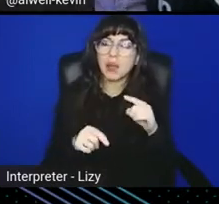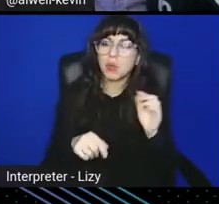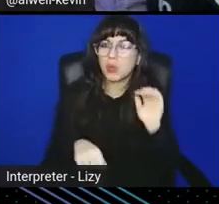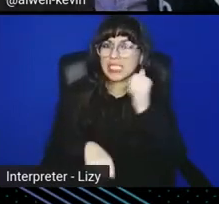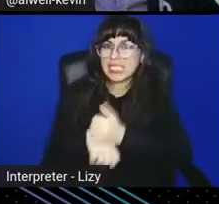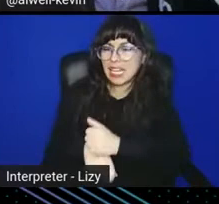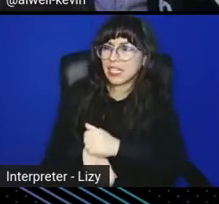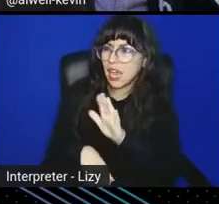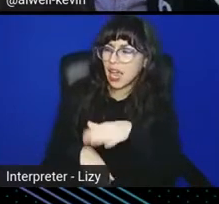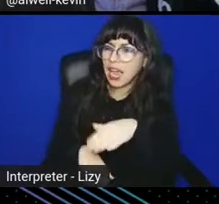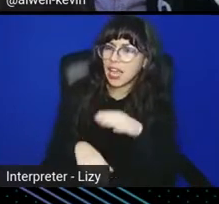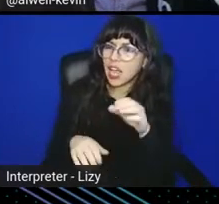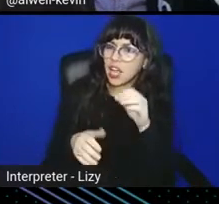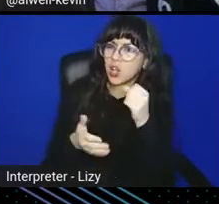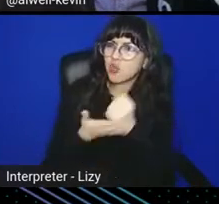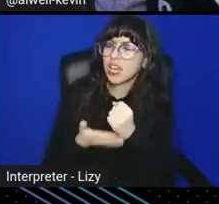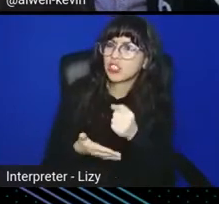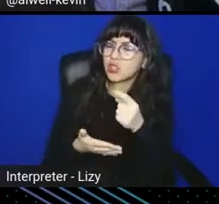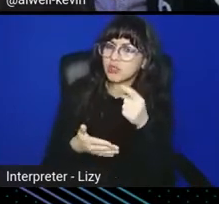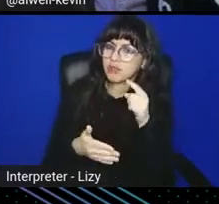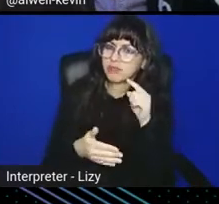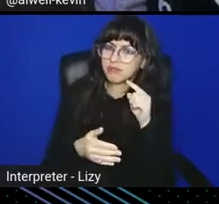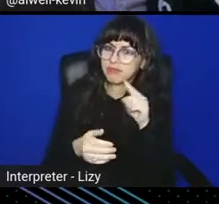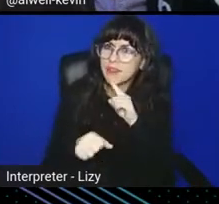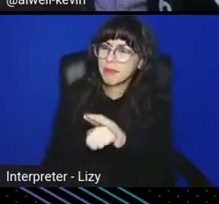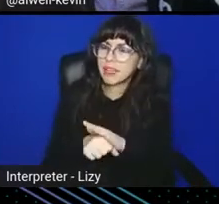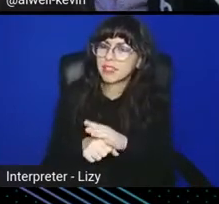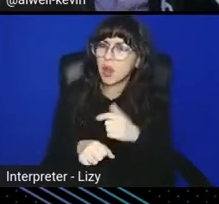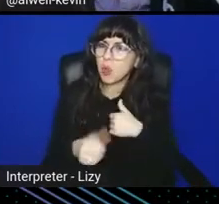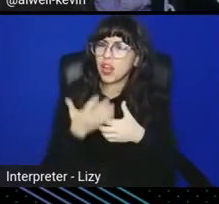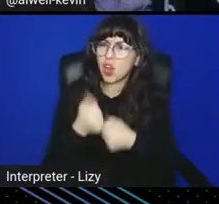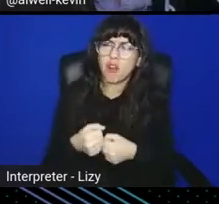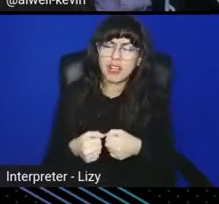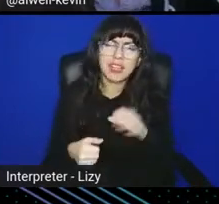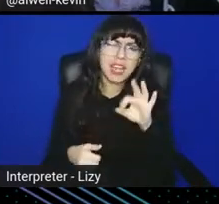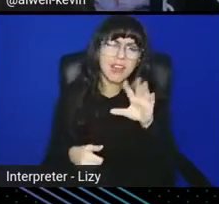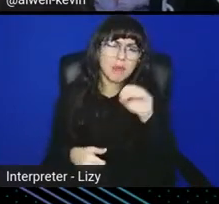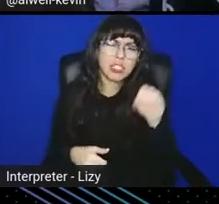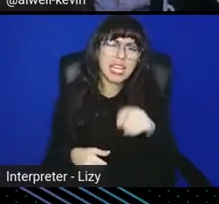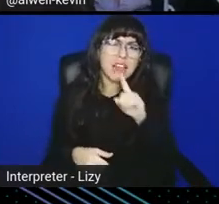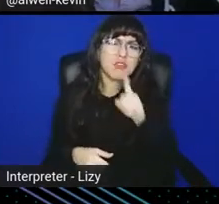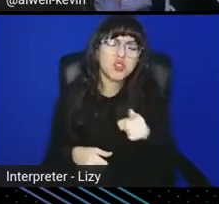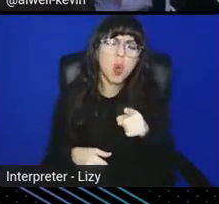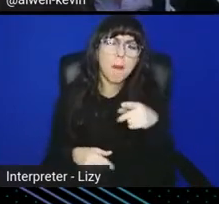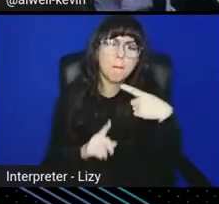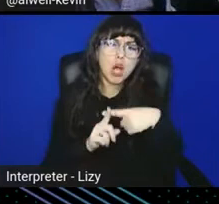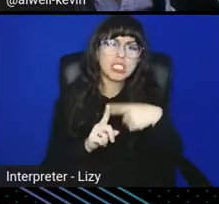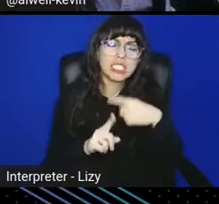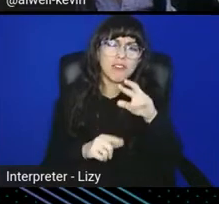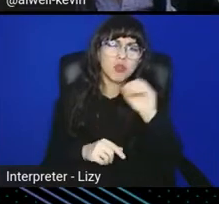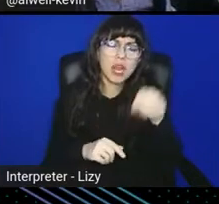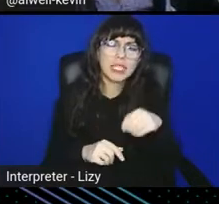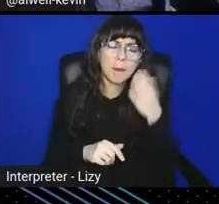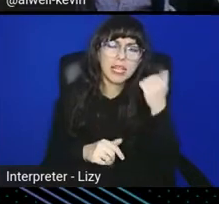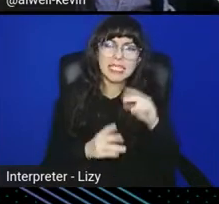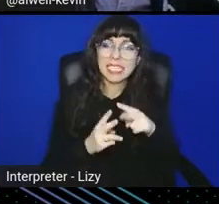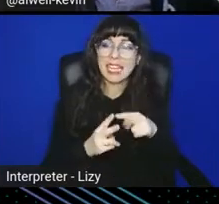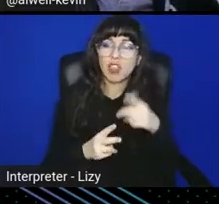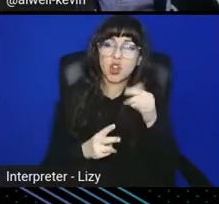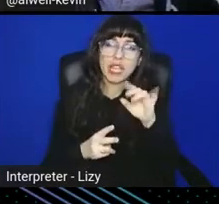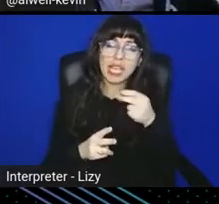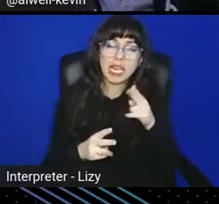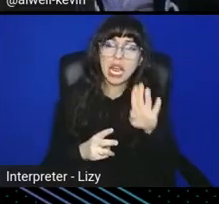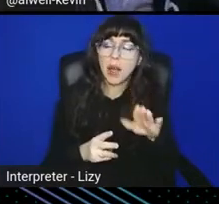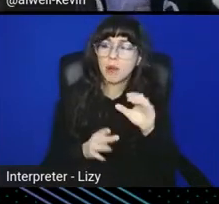exists, and when your commits, we're fairly confident. I think it's like a 95% true positive rate, and that's because we either, this is a GitHub credential, or somebody's provided us